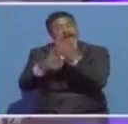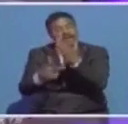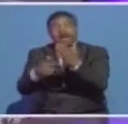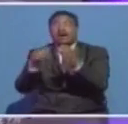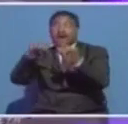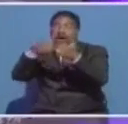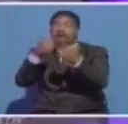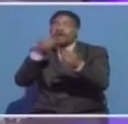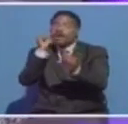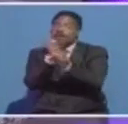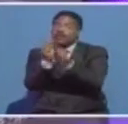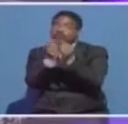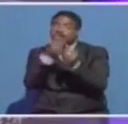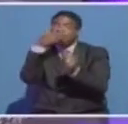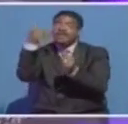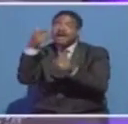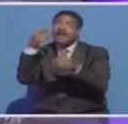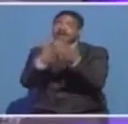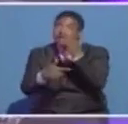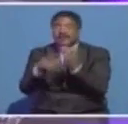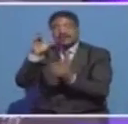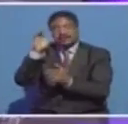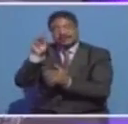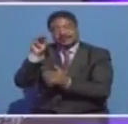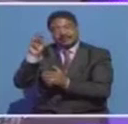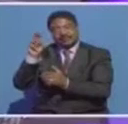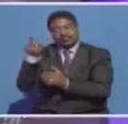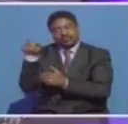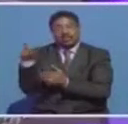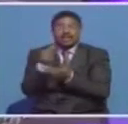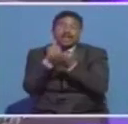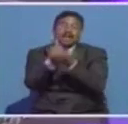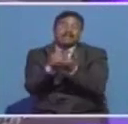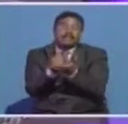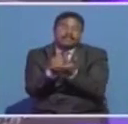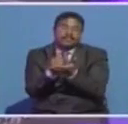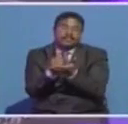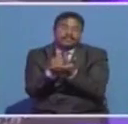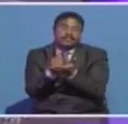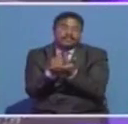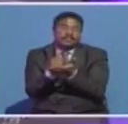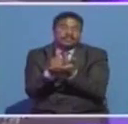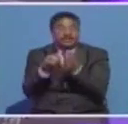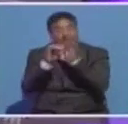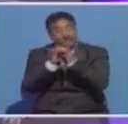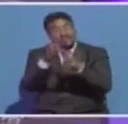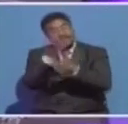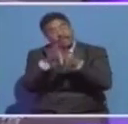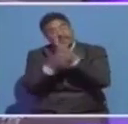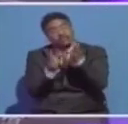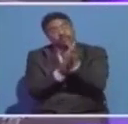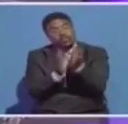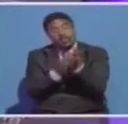we build back better? You know, we've come into that phrase where if it's to do with infrastructure, we build